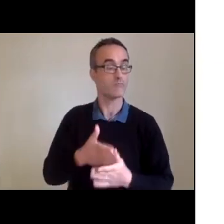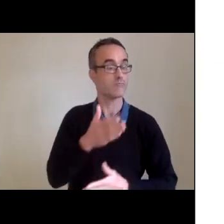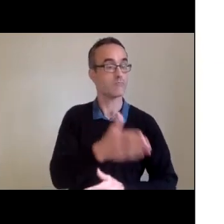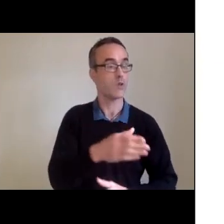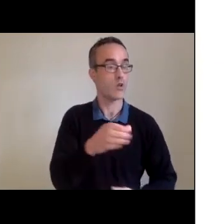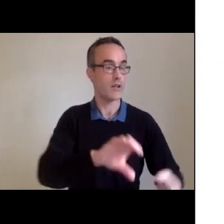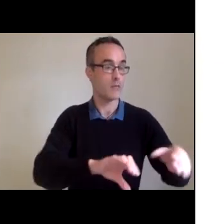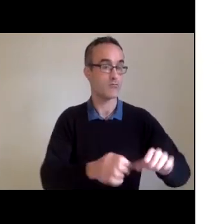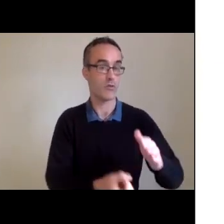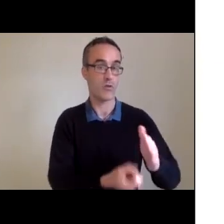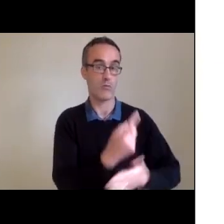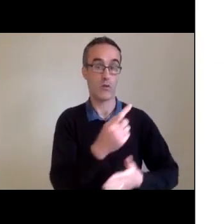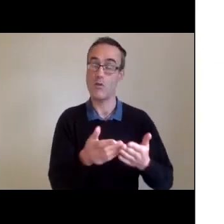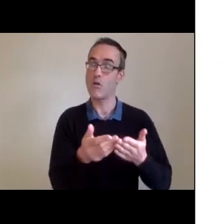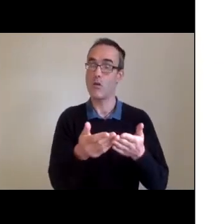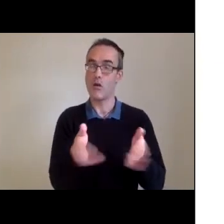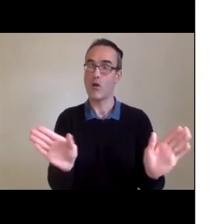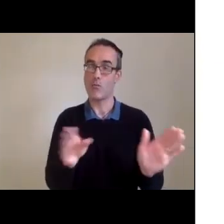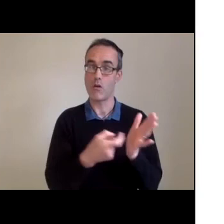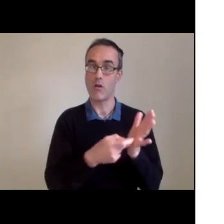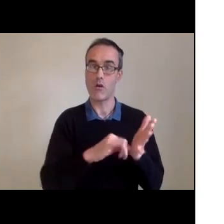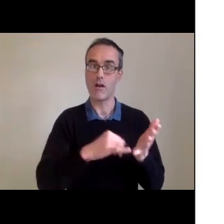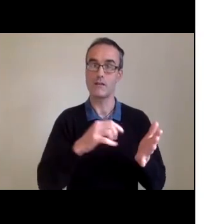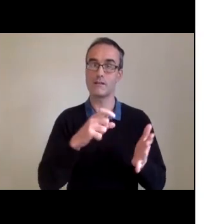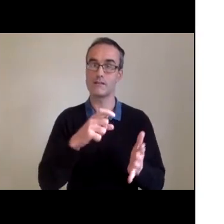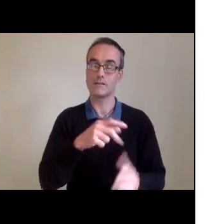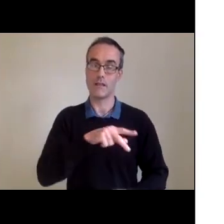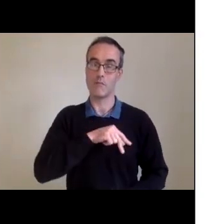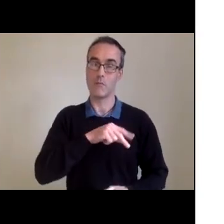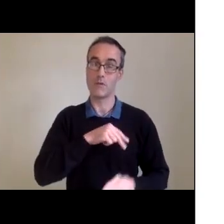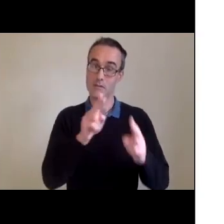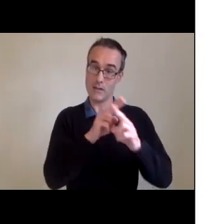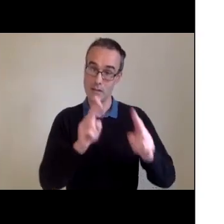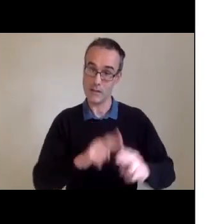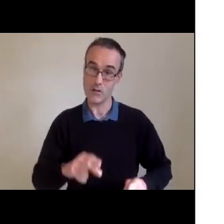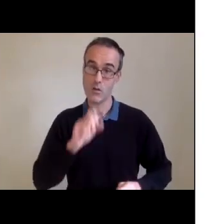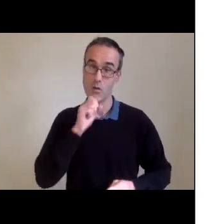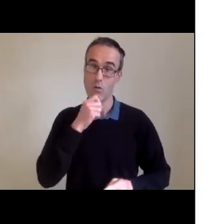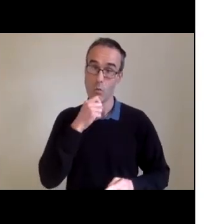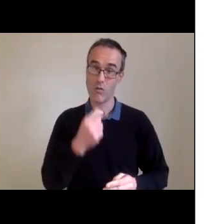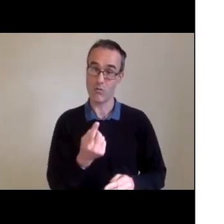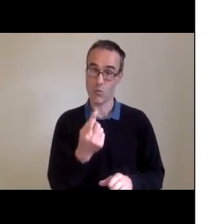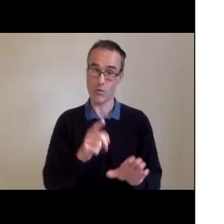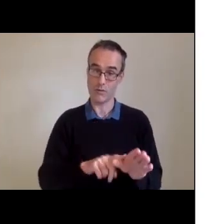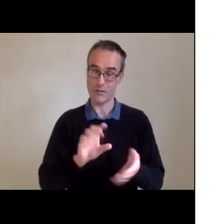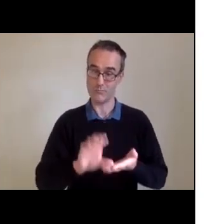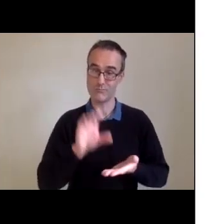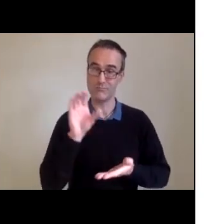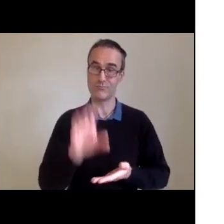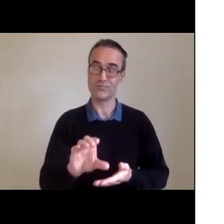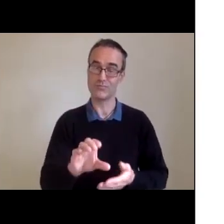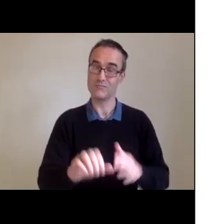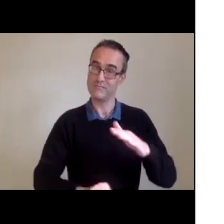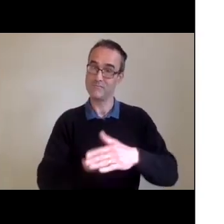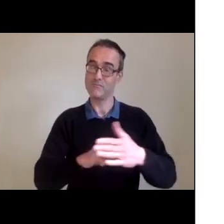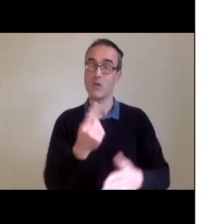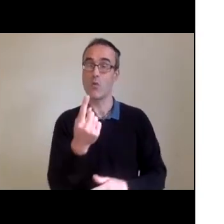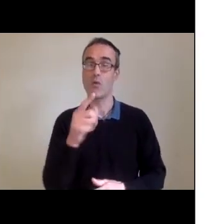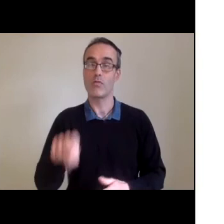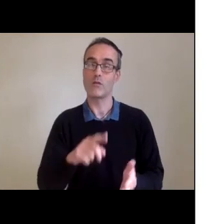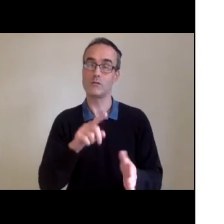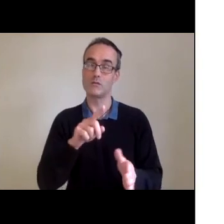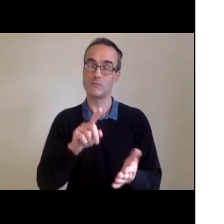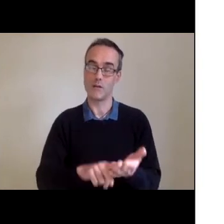all RSC members internationally, and they will give you up to £1,000 a year to help cover the costs of care while you're meeting